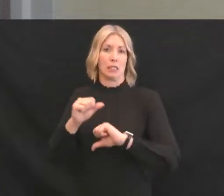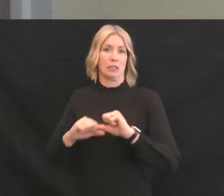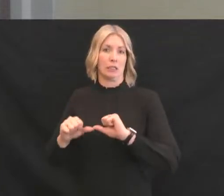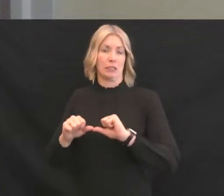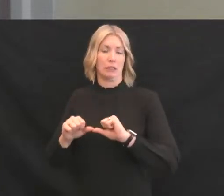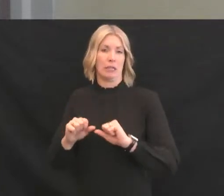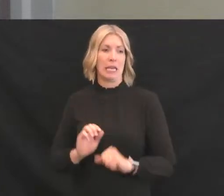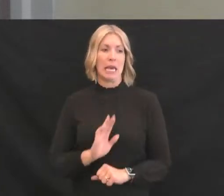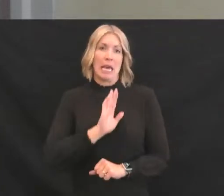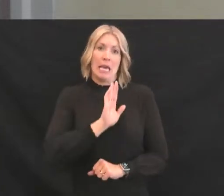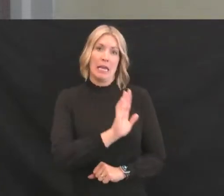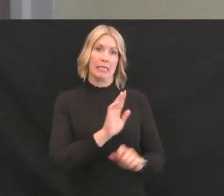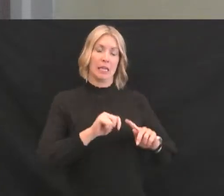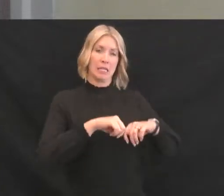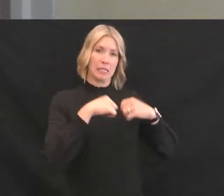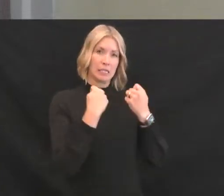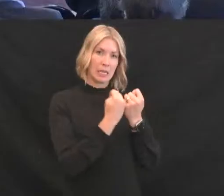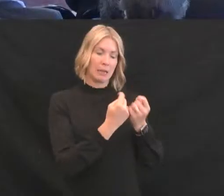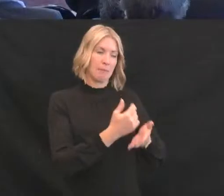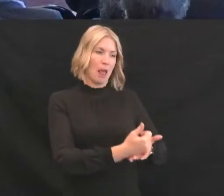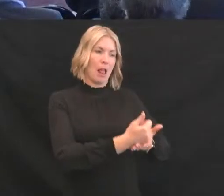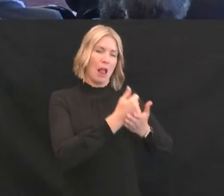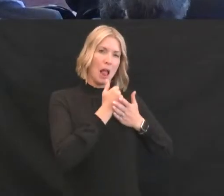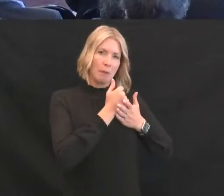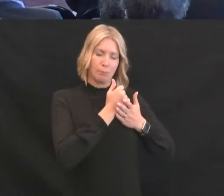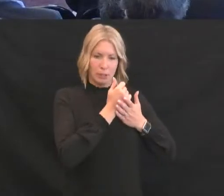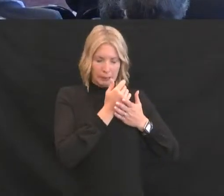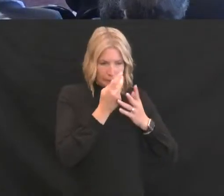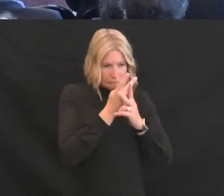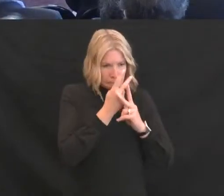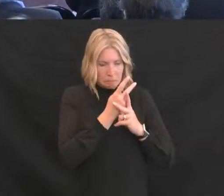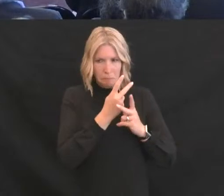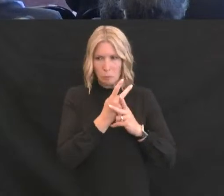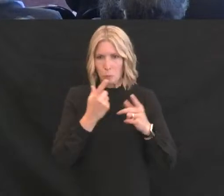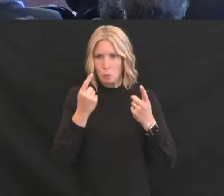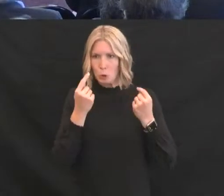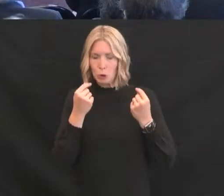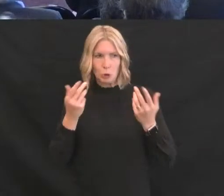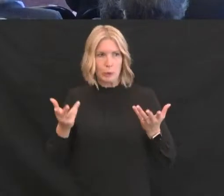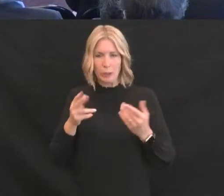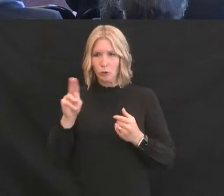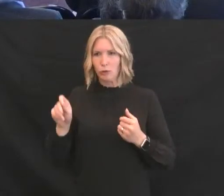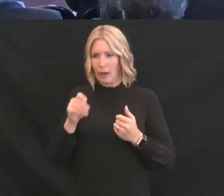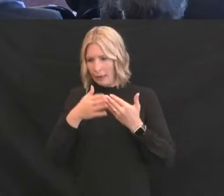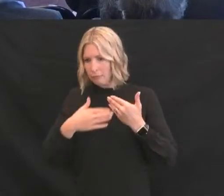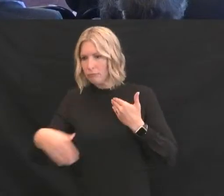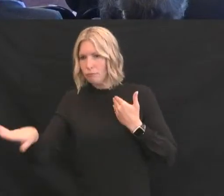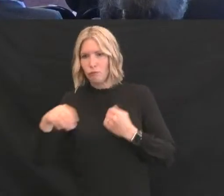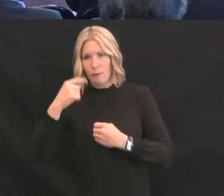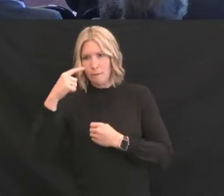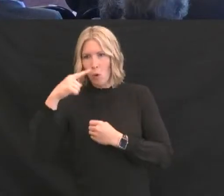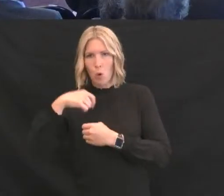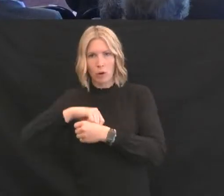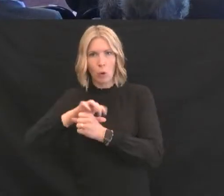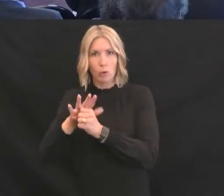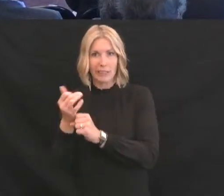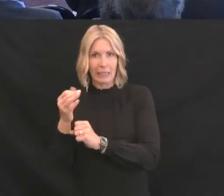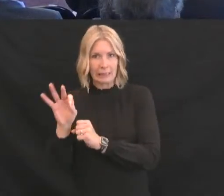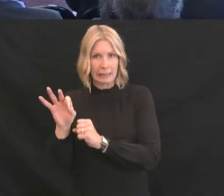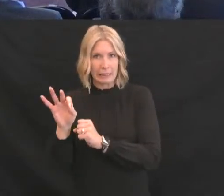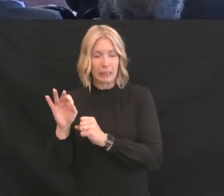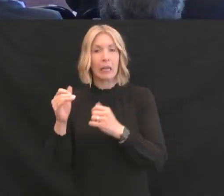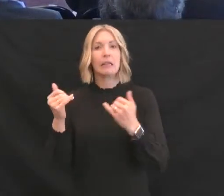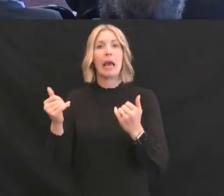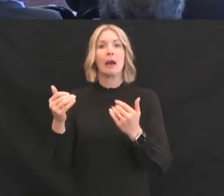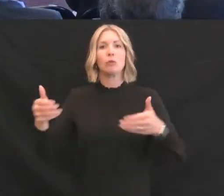helped shape and guide the province's pandemic response. To receive the Order of Newfoundland and Labrador, Dr.